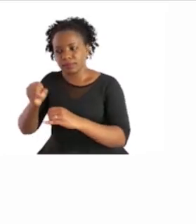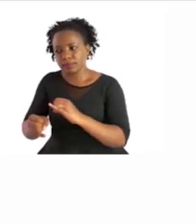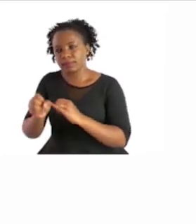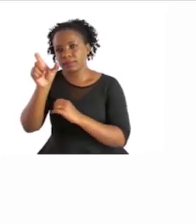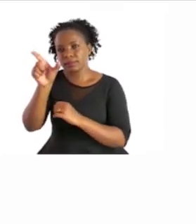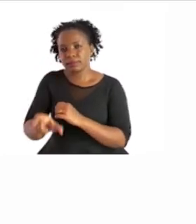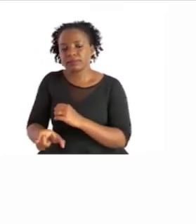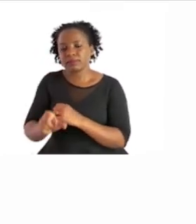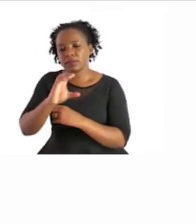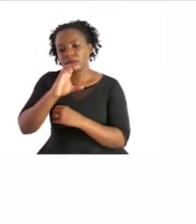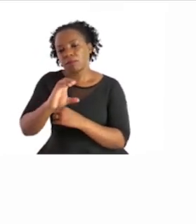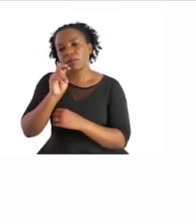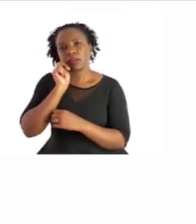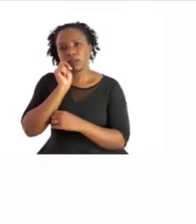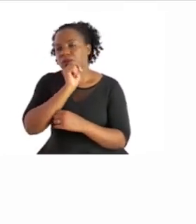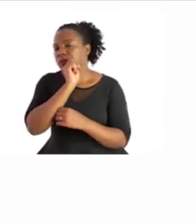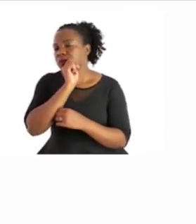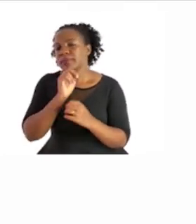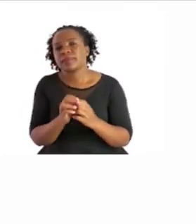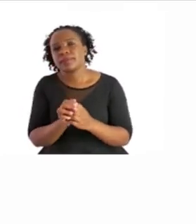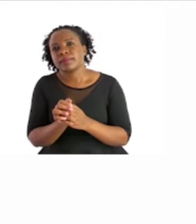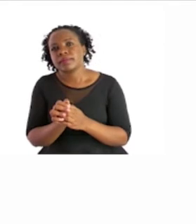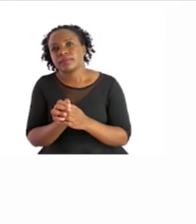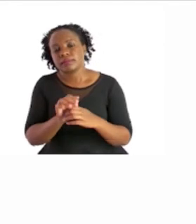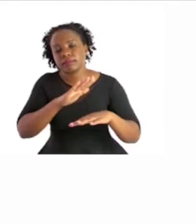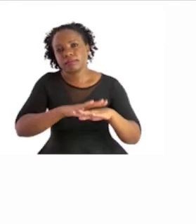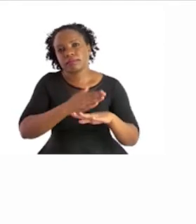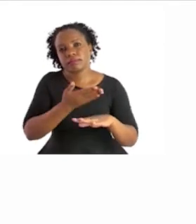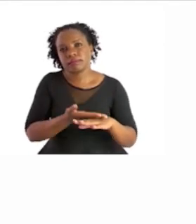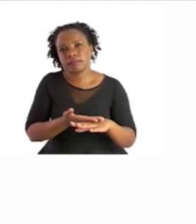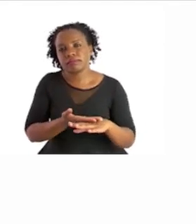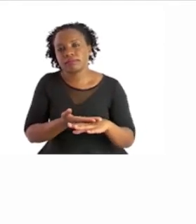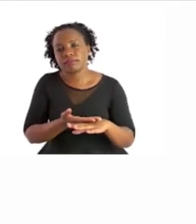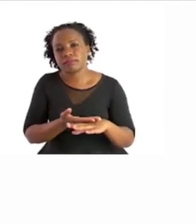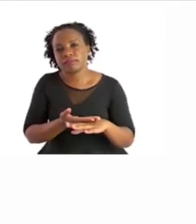column is the common noun. For example,